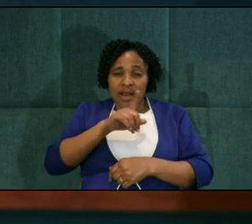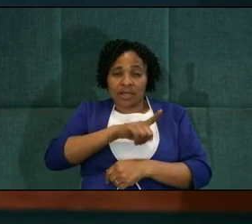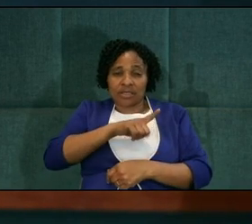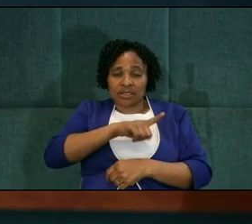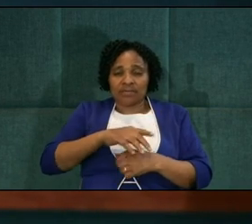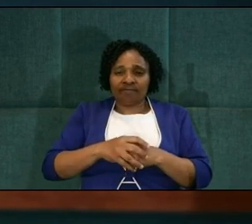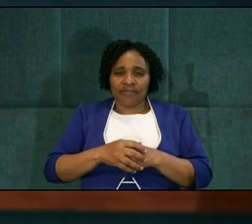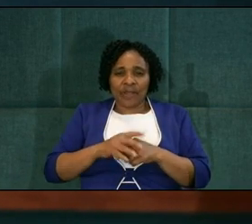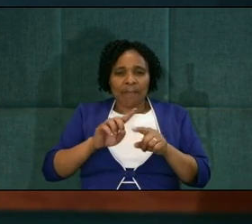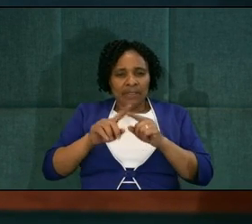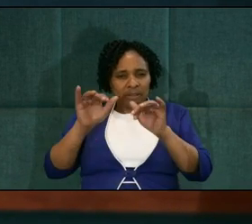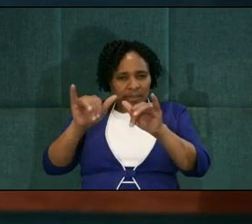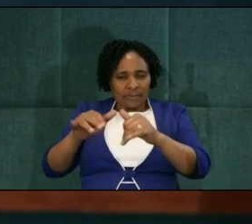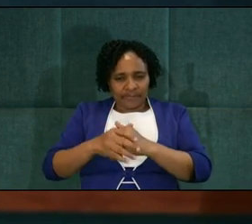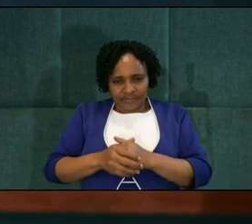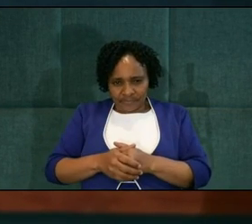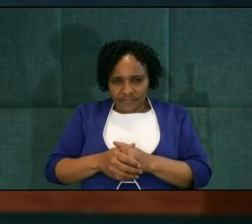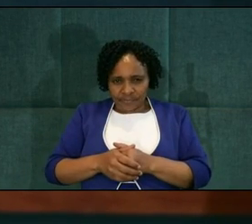Stay with me.